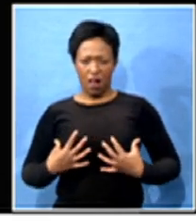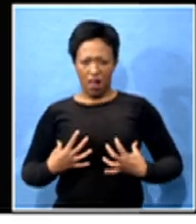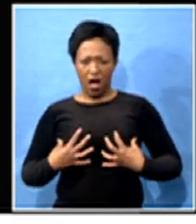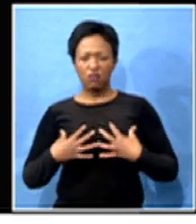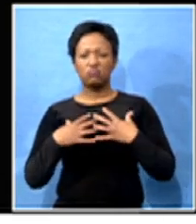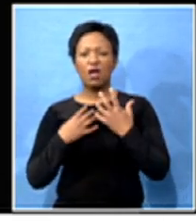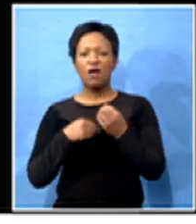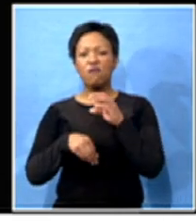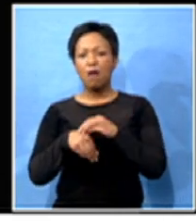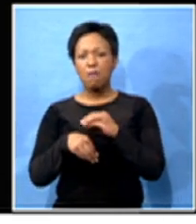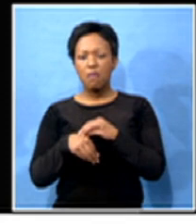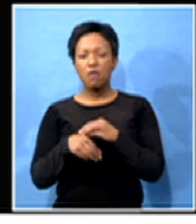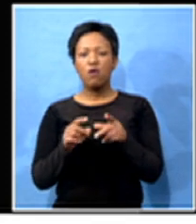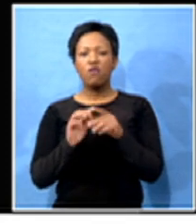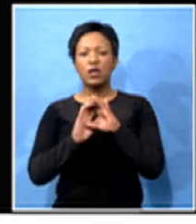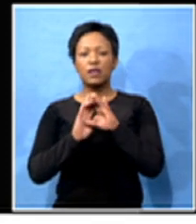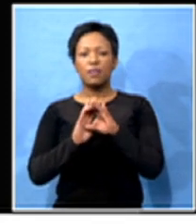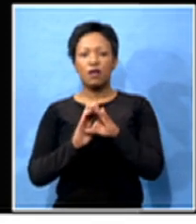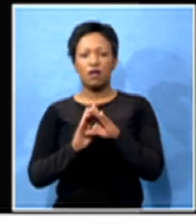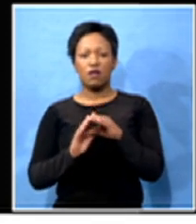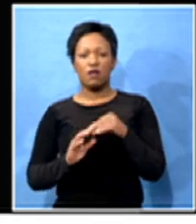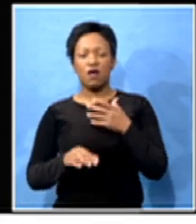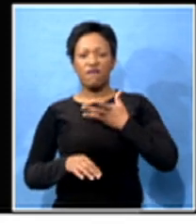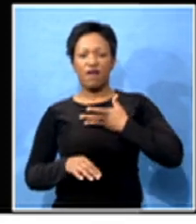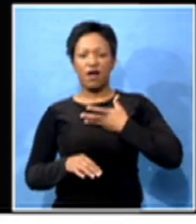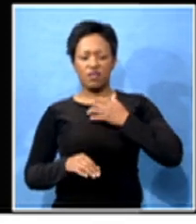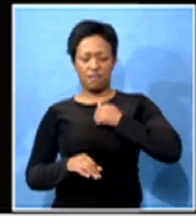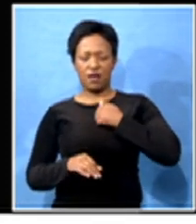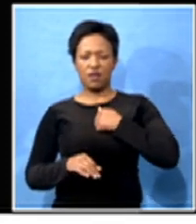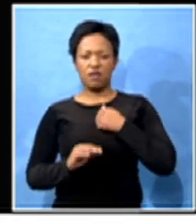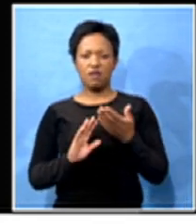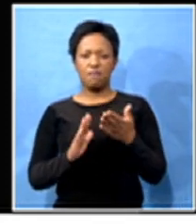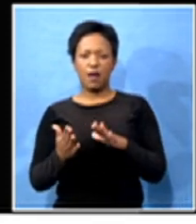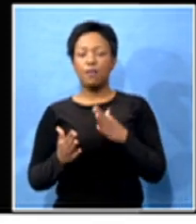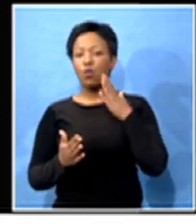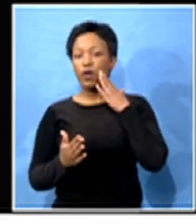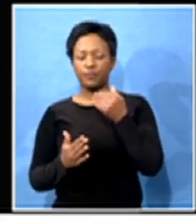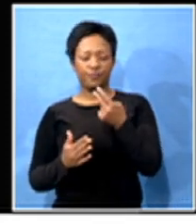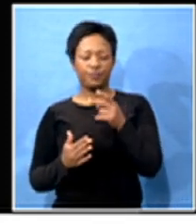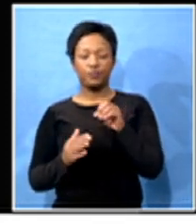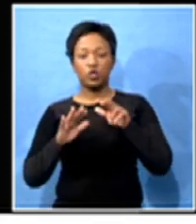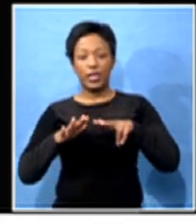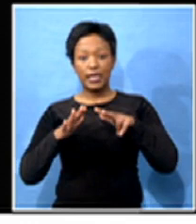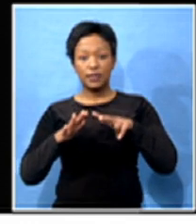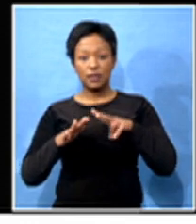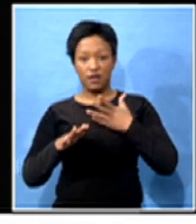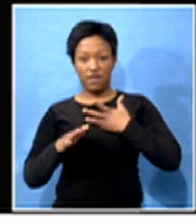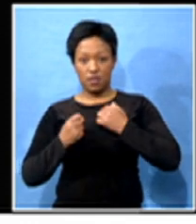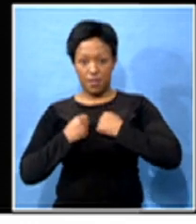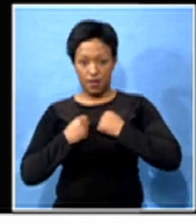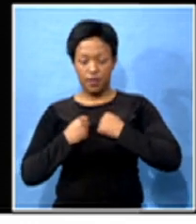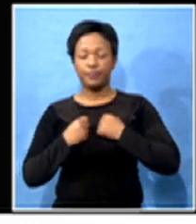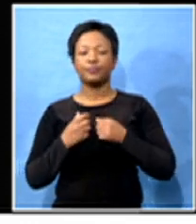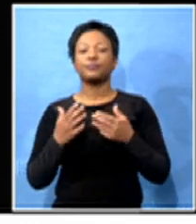example, my late father passed away in 2018. He